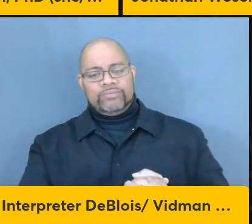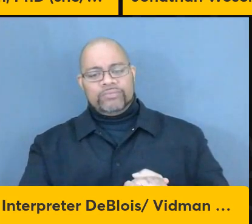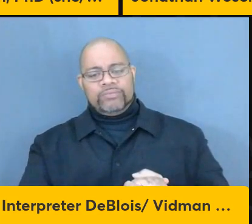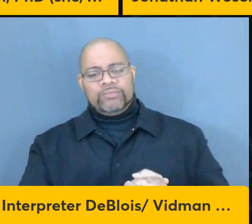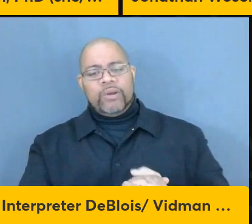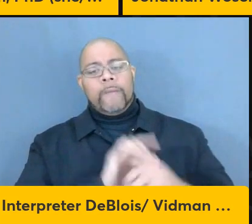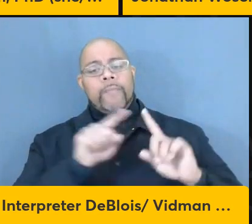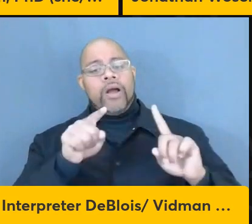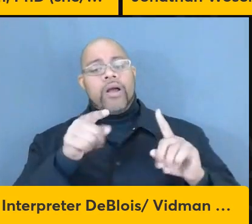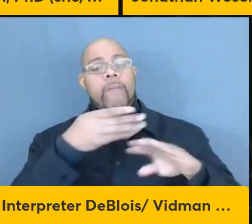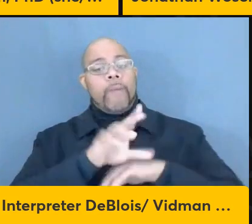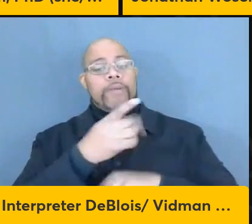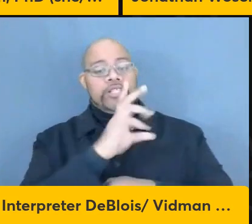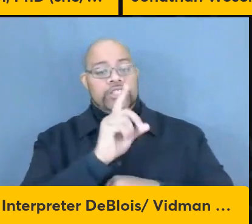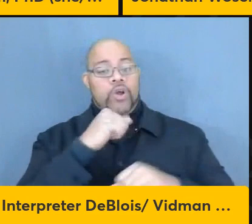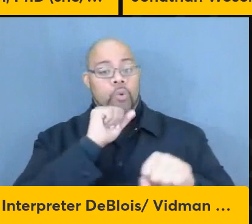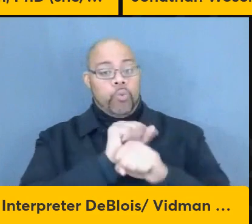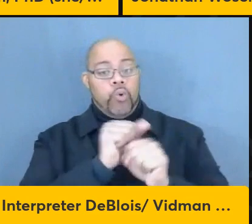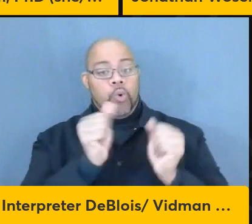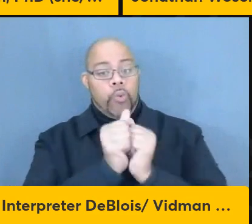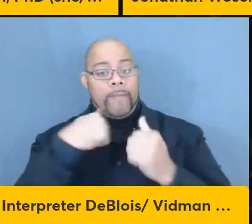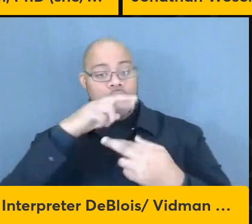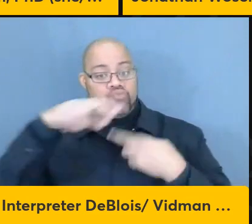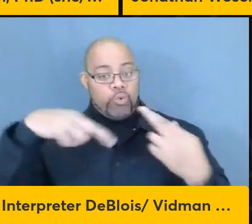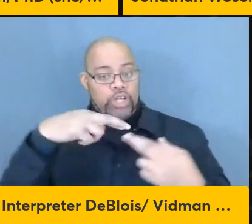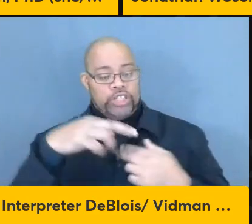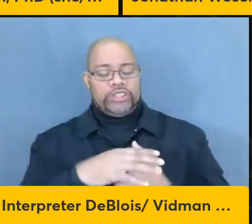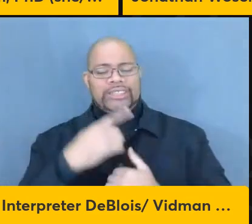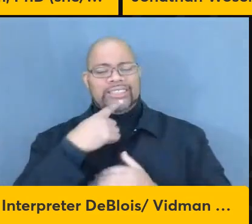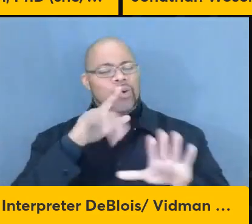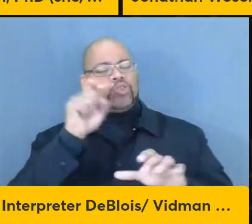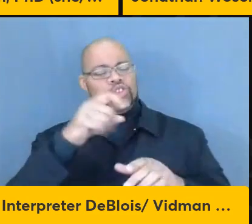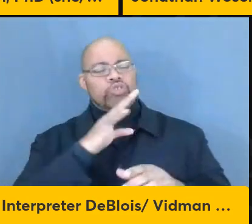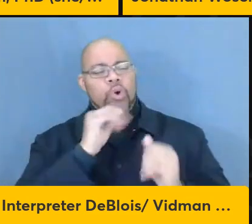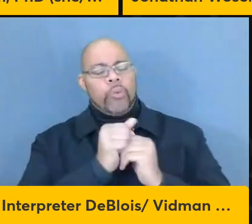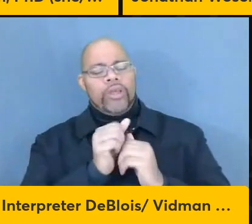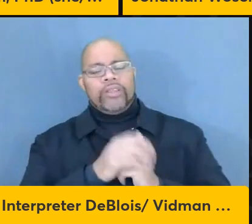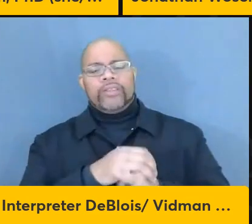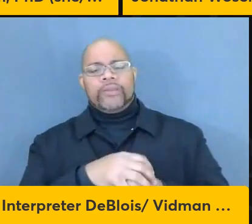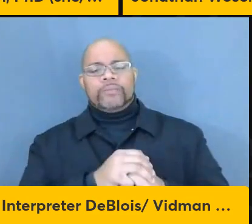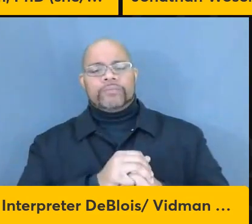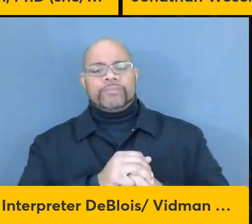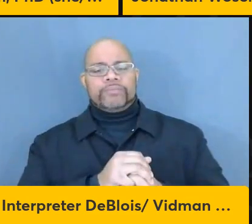But the postdoc I had been working with during my rotation said, "Oh, you should talk to,